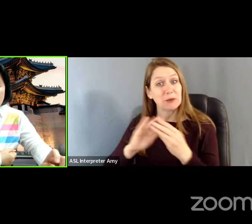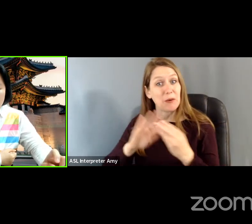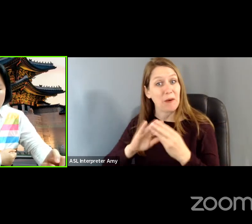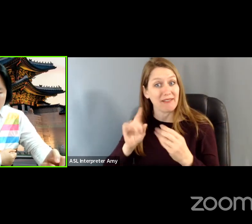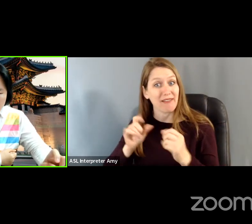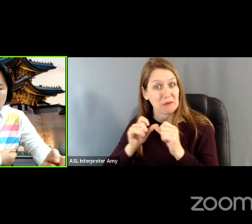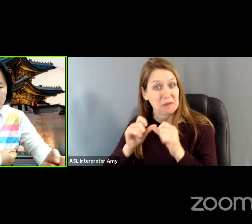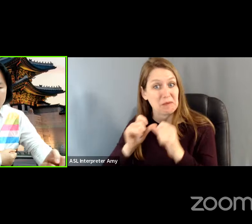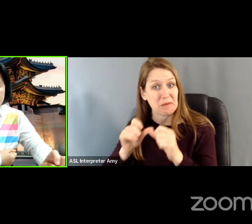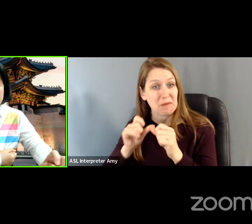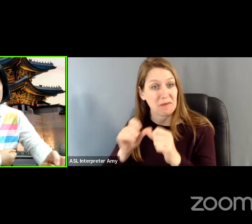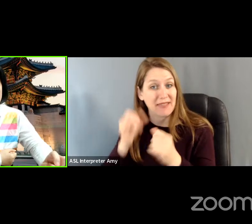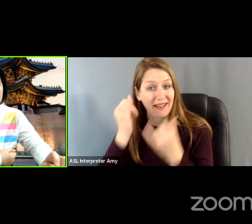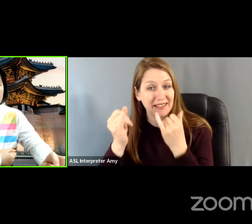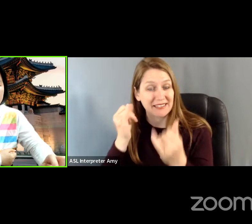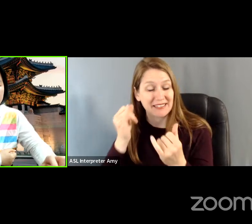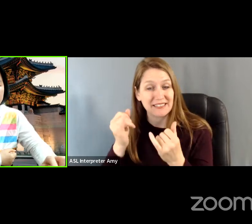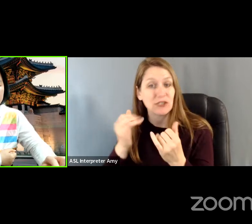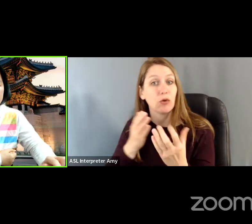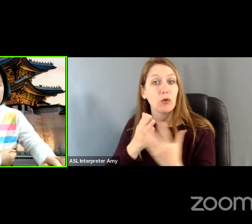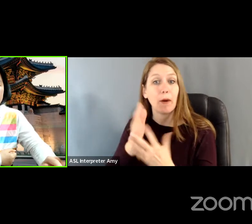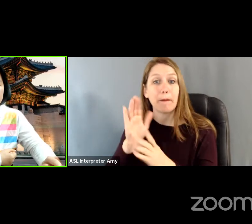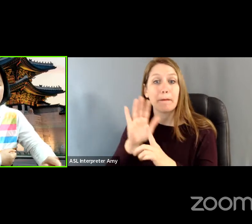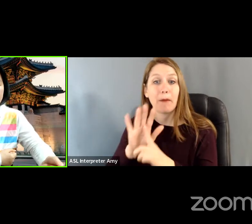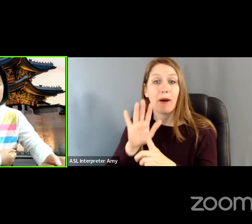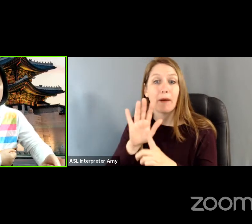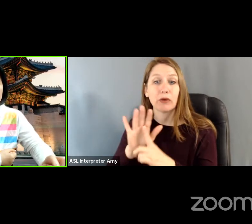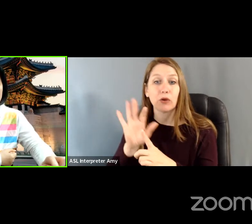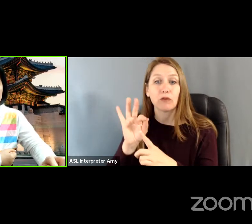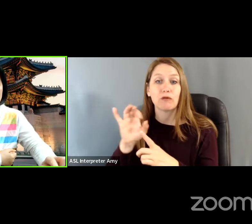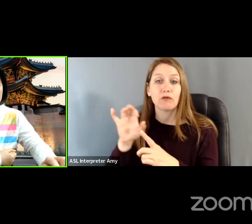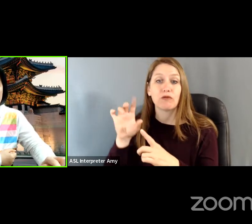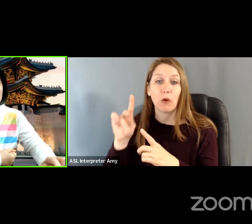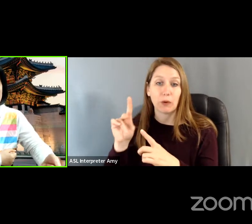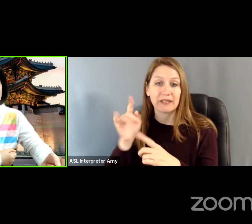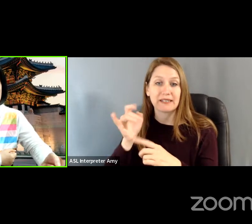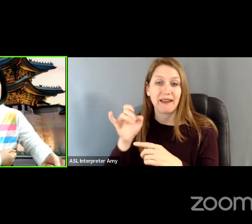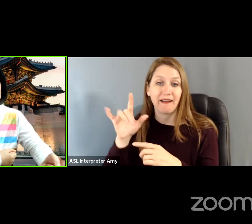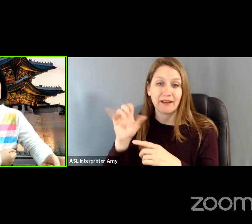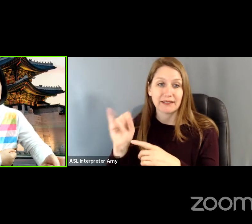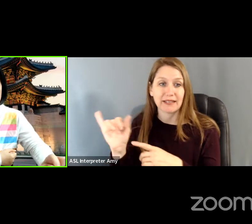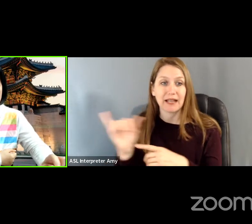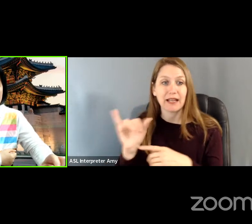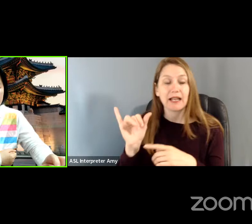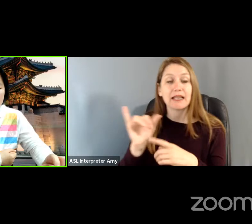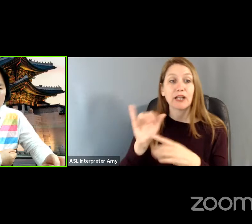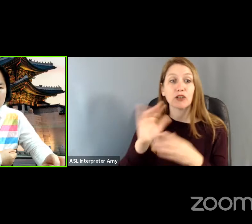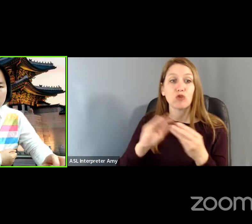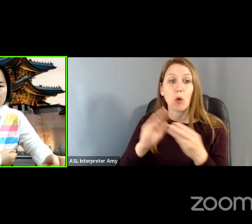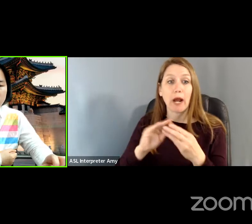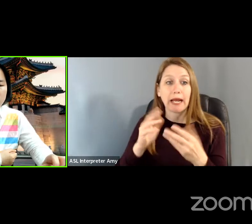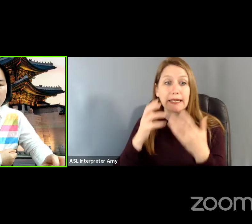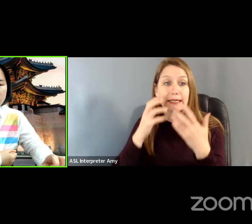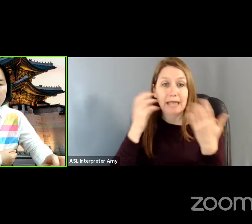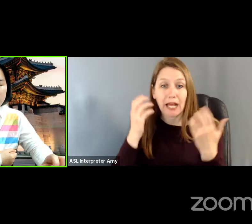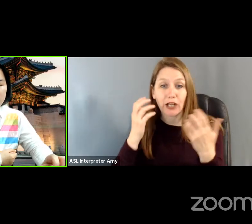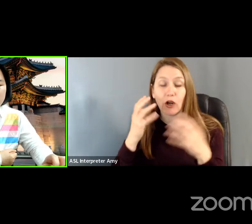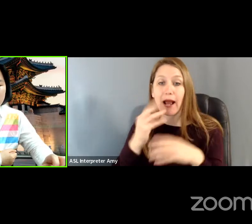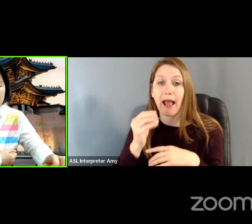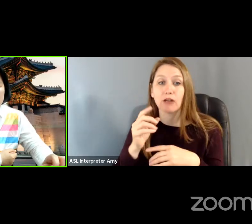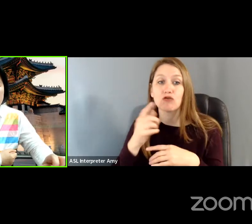popular folk tales like Tiger and Dried Persimmon, Tiger Tricked by